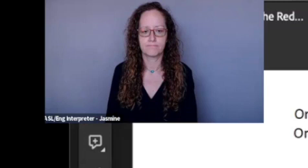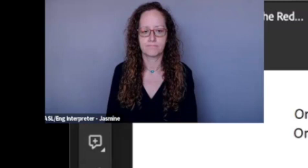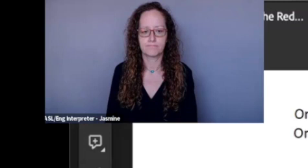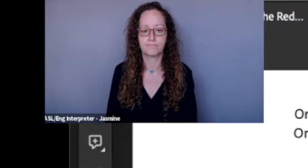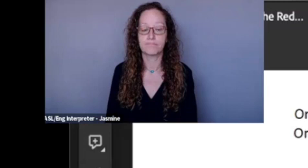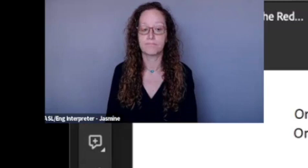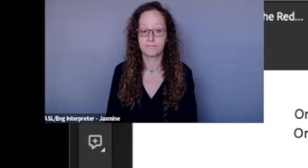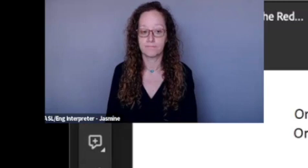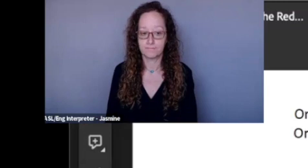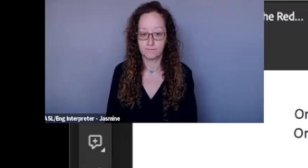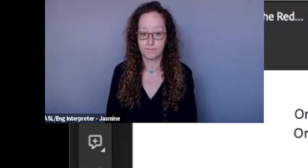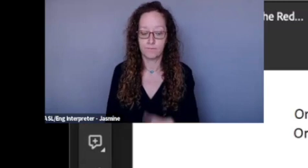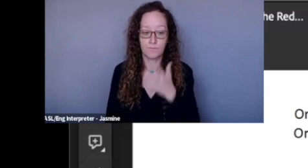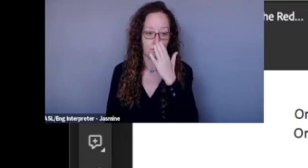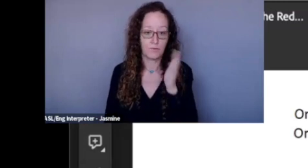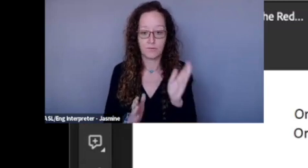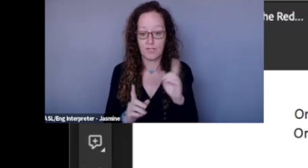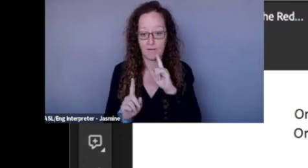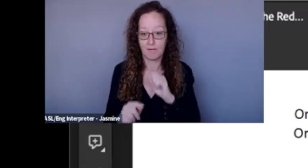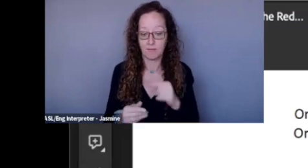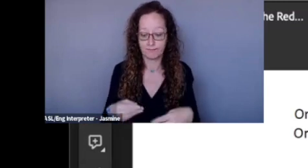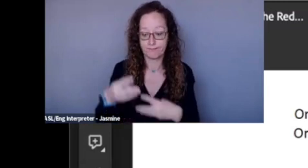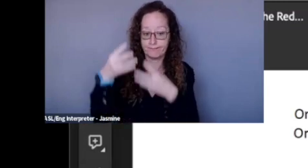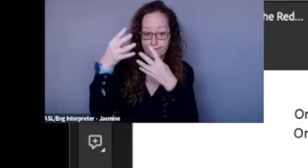Good chat answers so far.